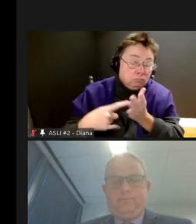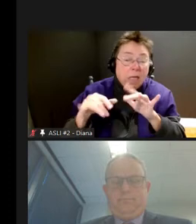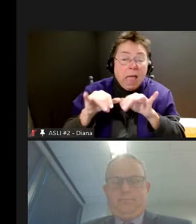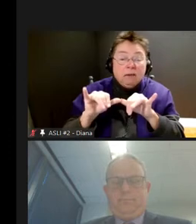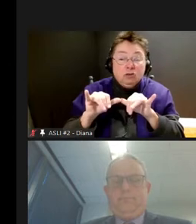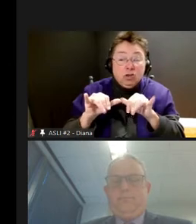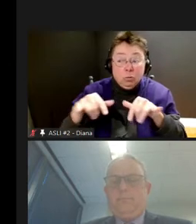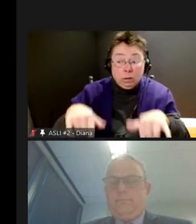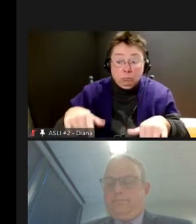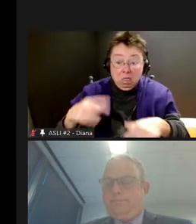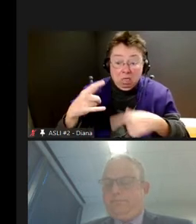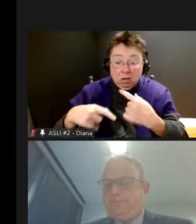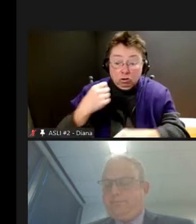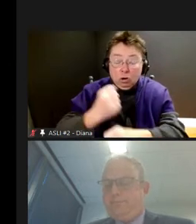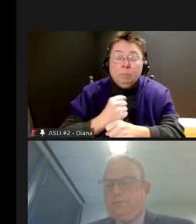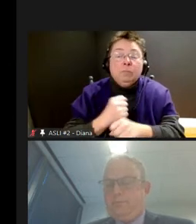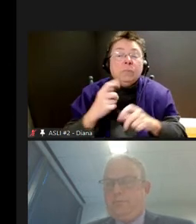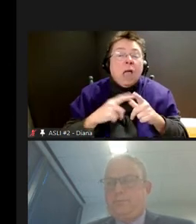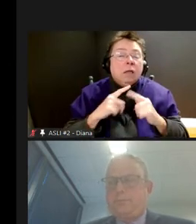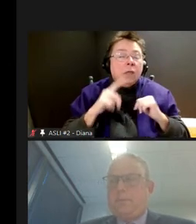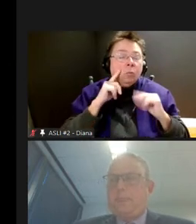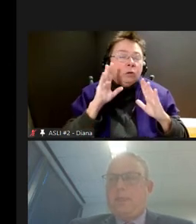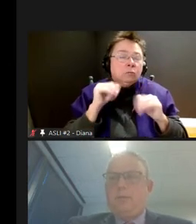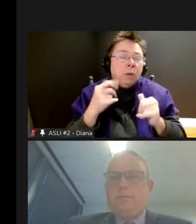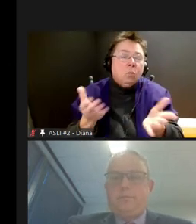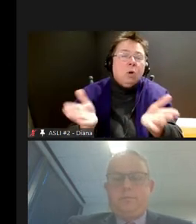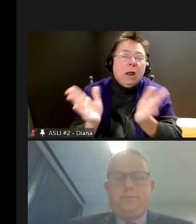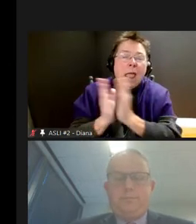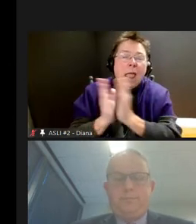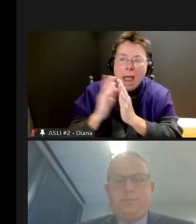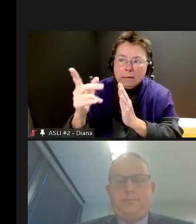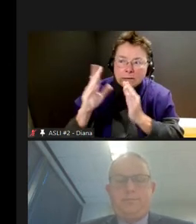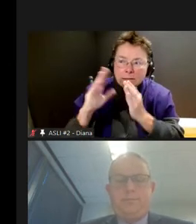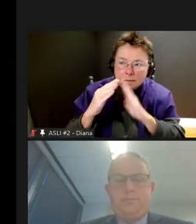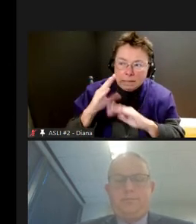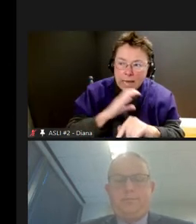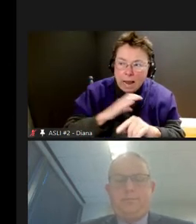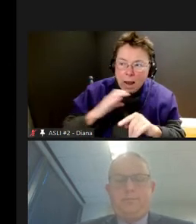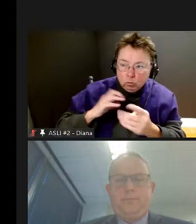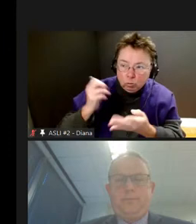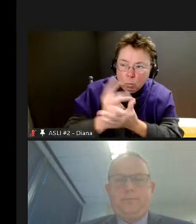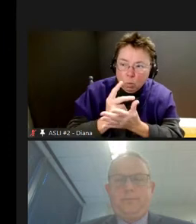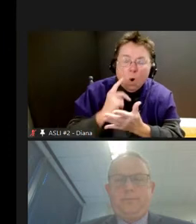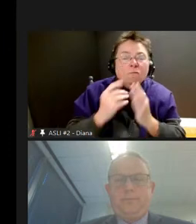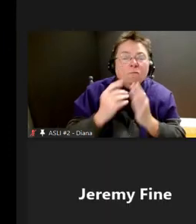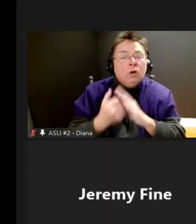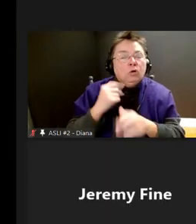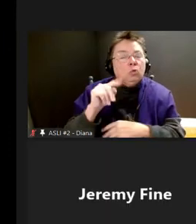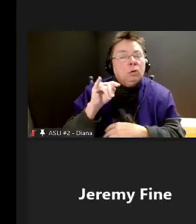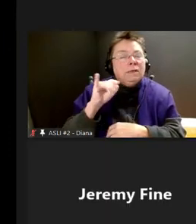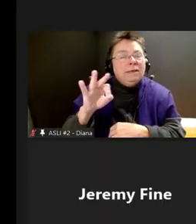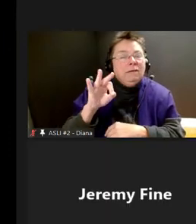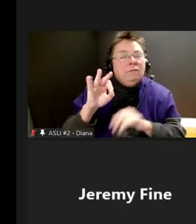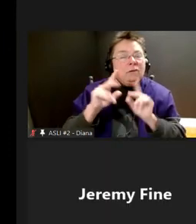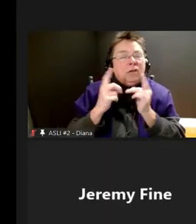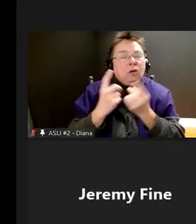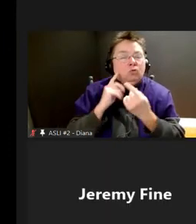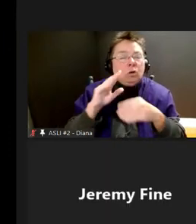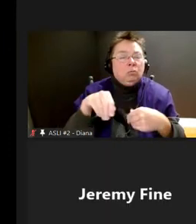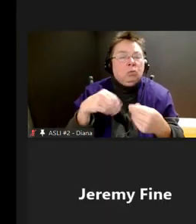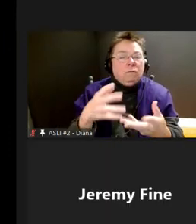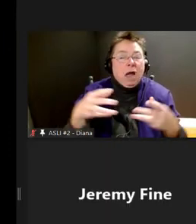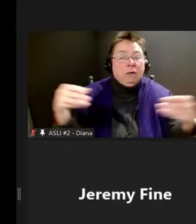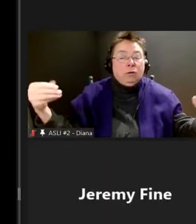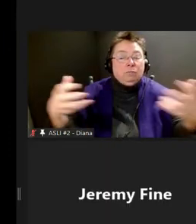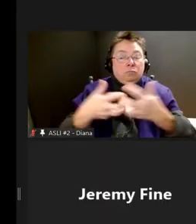this year. We also expect to request City Council approval in December for a new TIF district to provide the local match funding